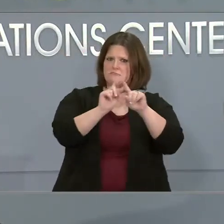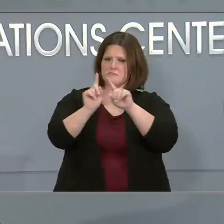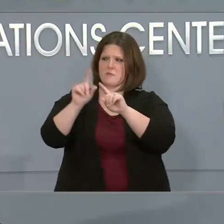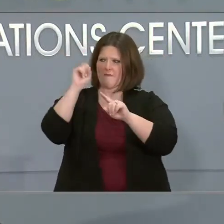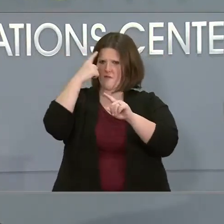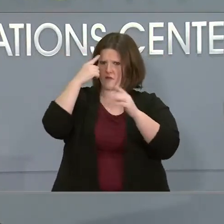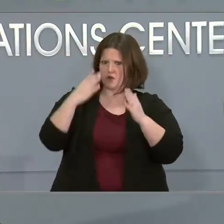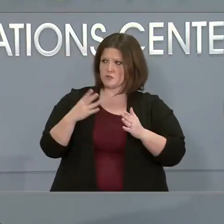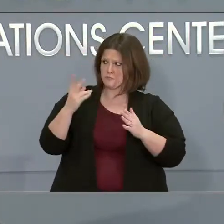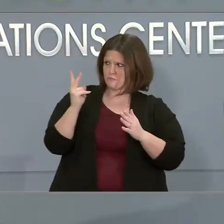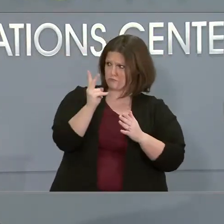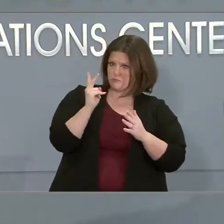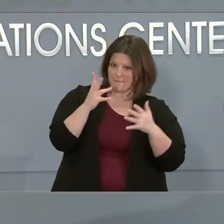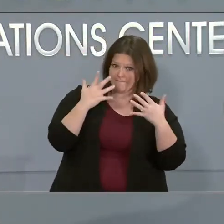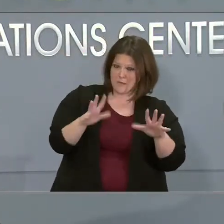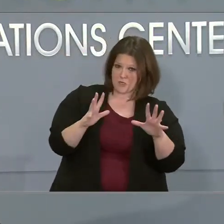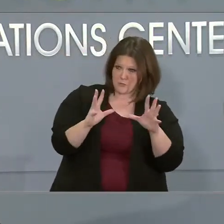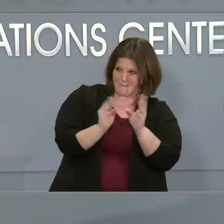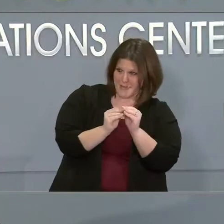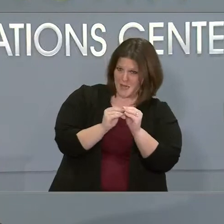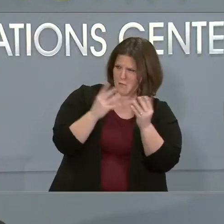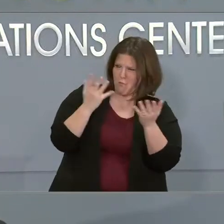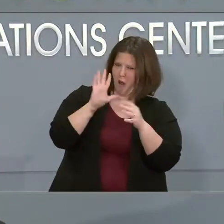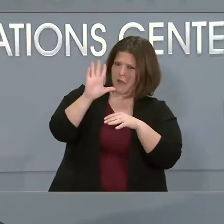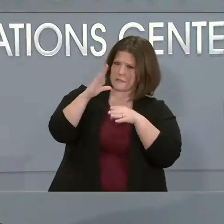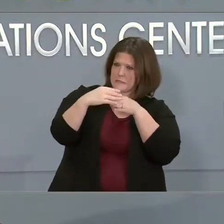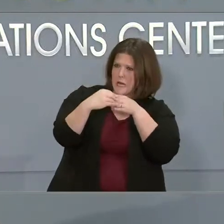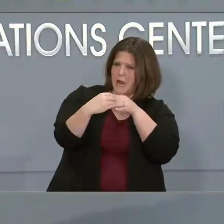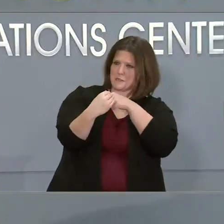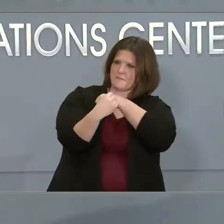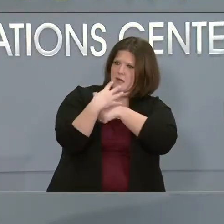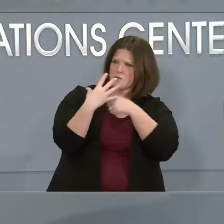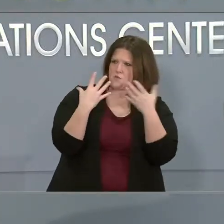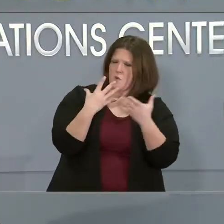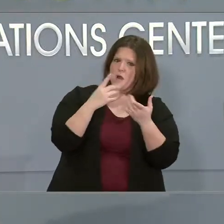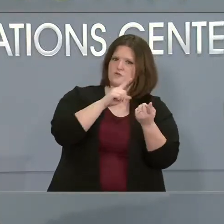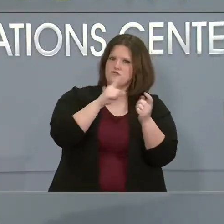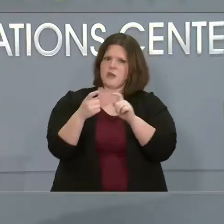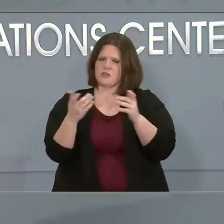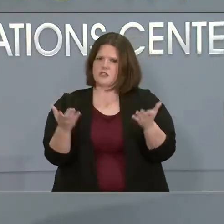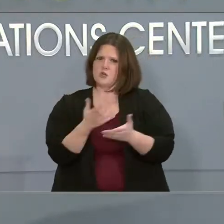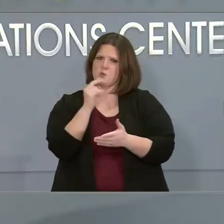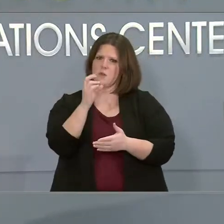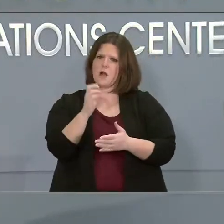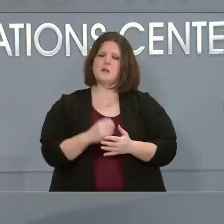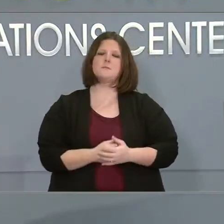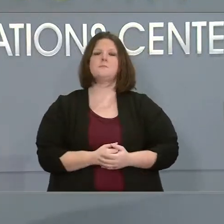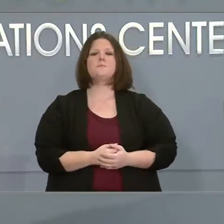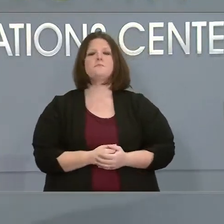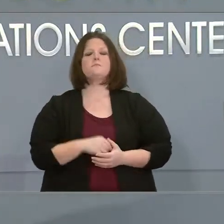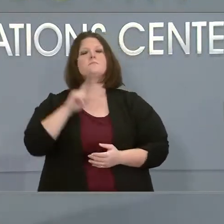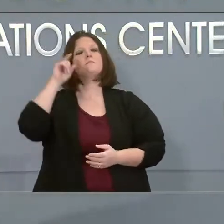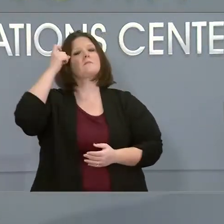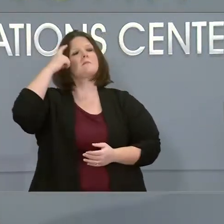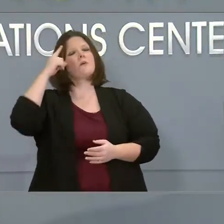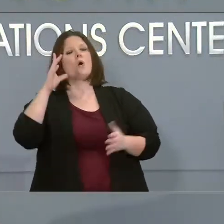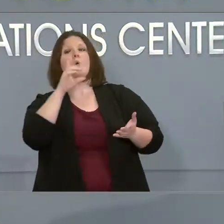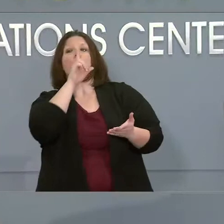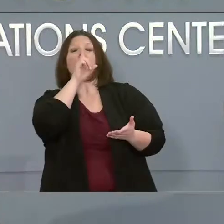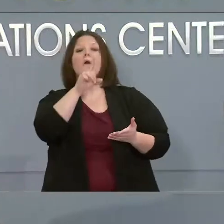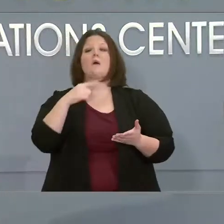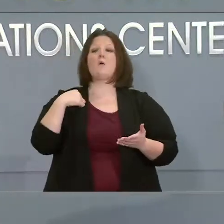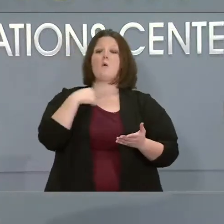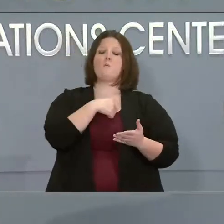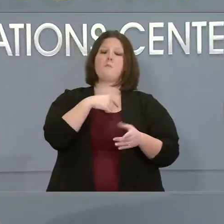kind of guidance are you getting from him as far as any changes in response with the new variant? So we get a White House